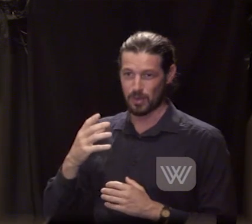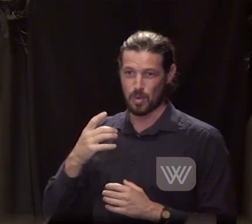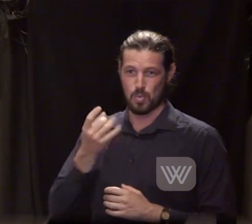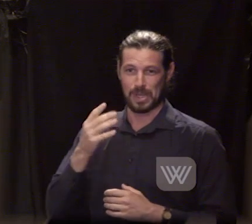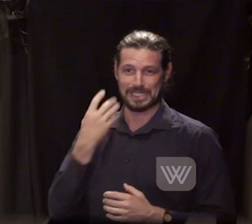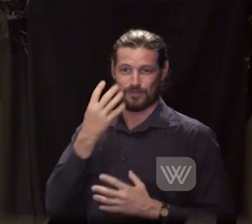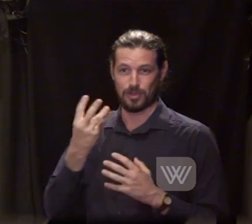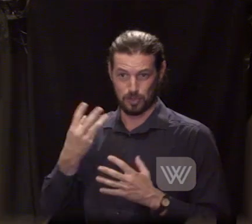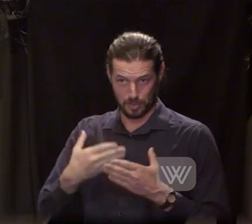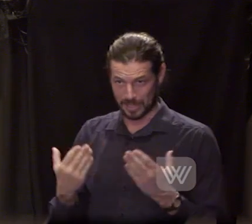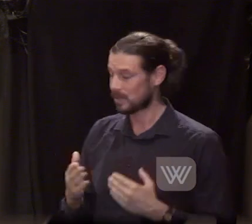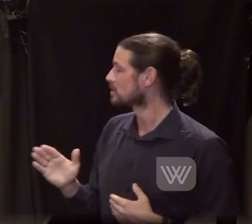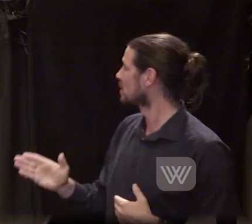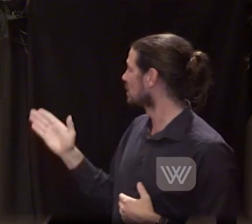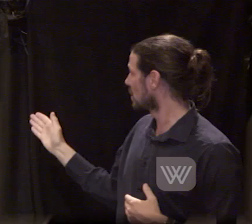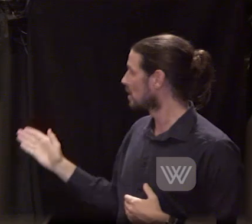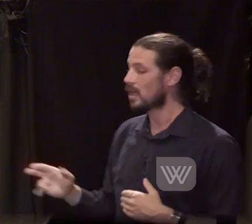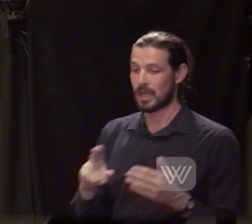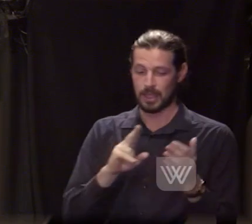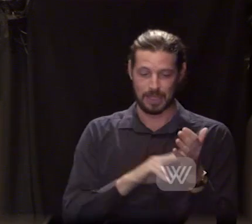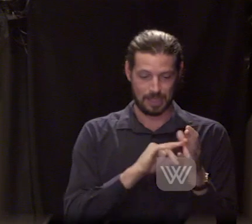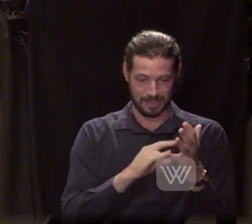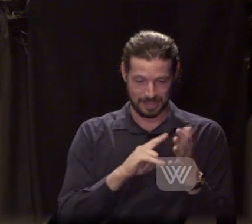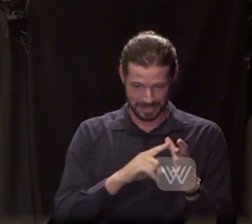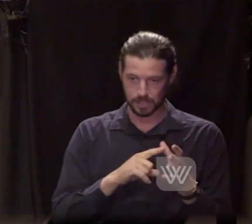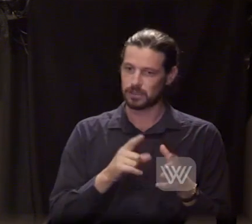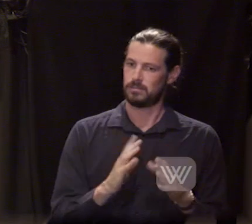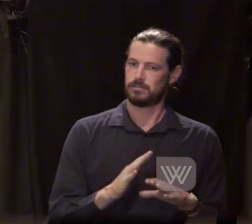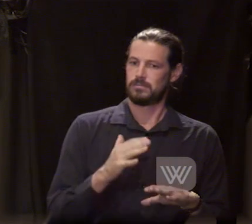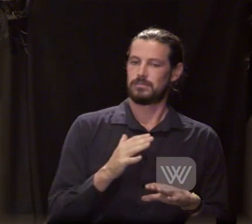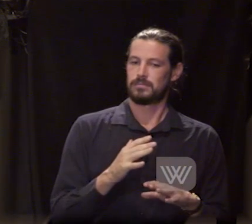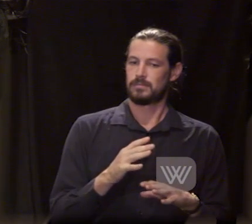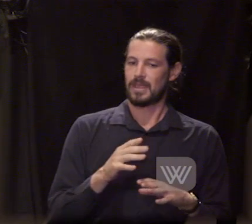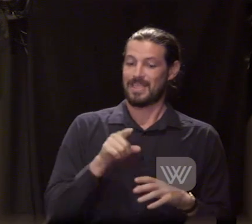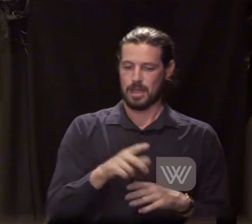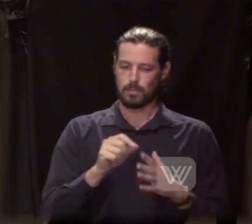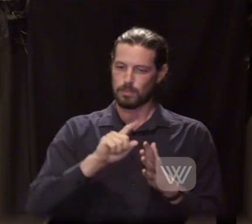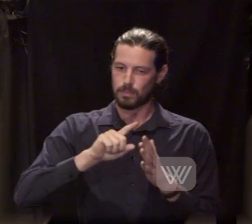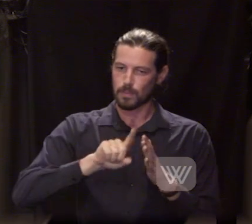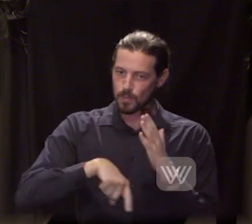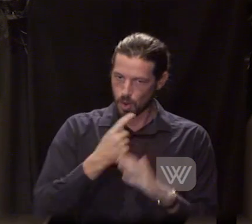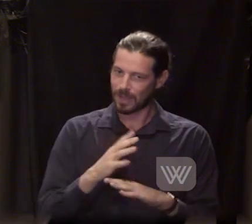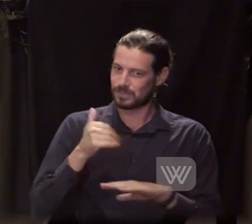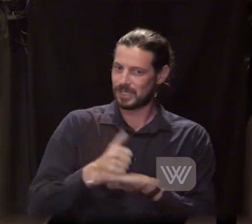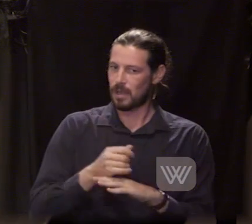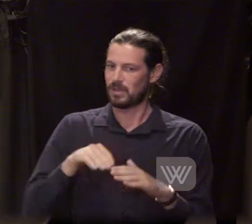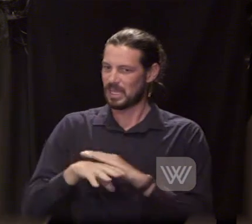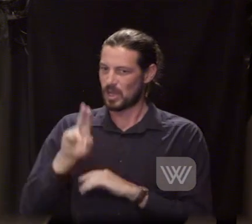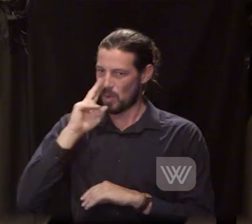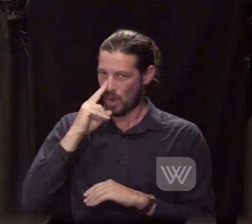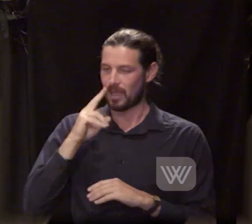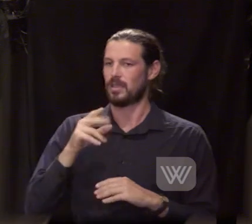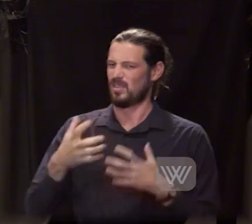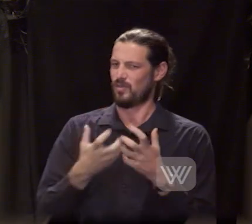the HI-SEAS program, who's run through the University of Hawaii, they pretty much sold it as you can live in a dome for a year, and that was most